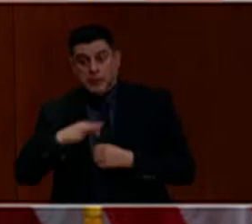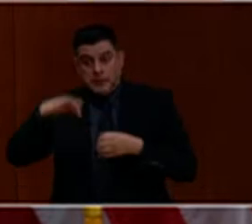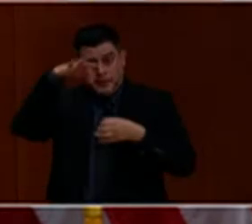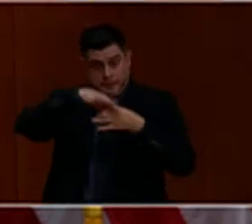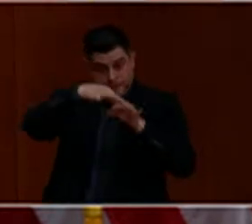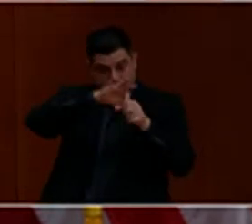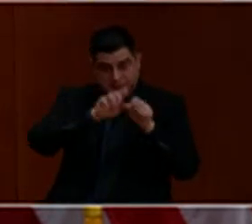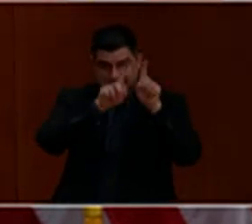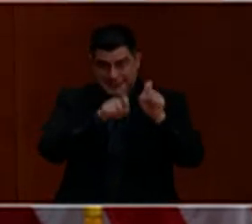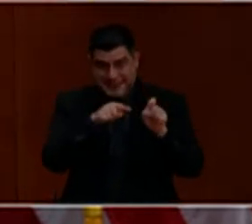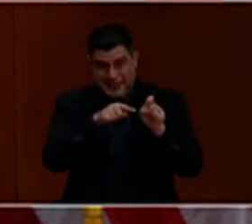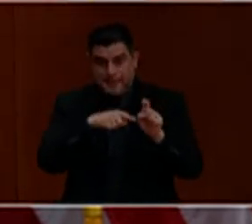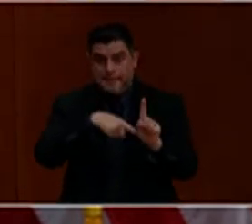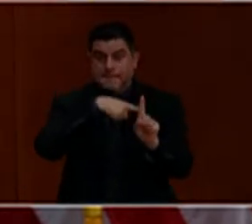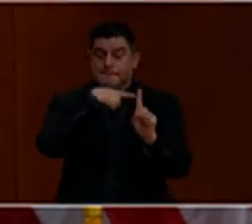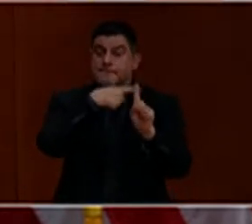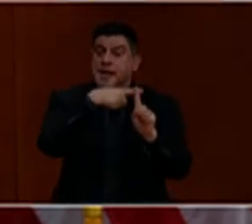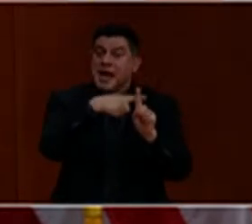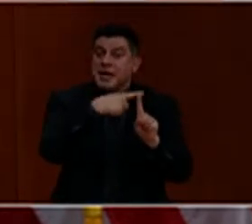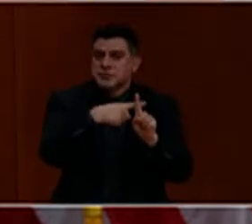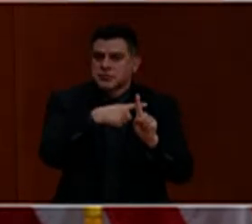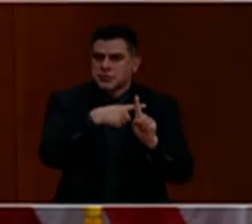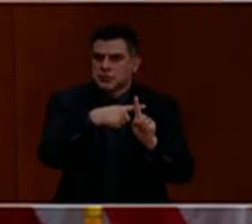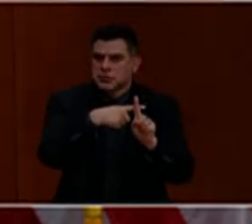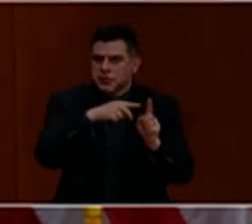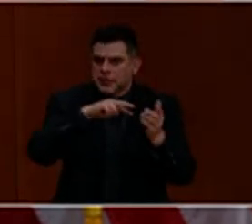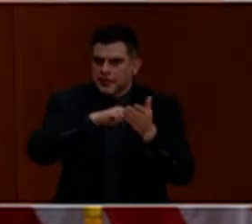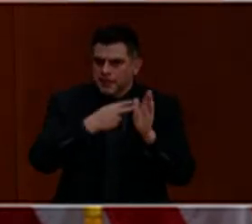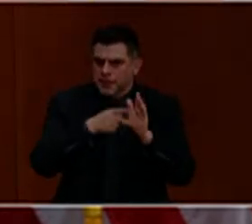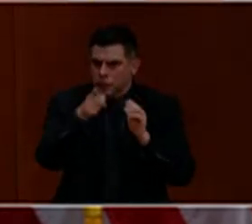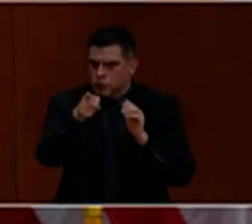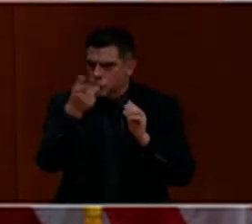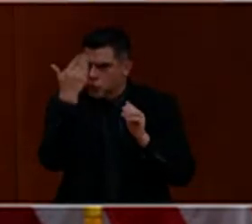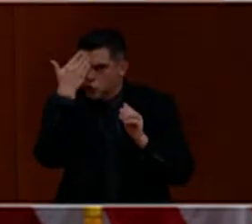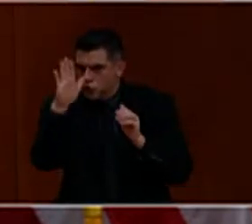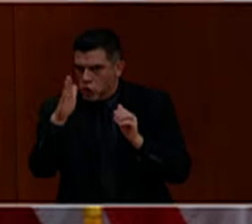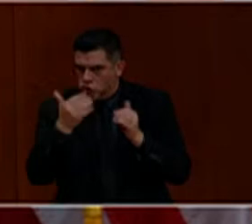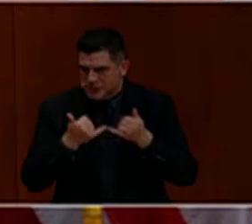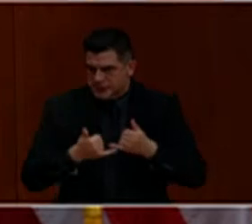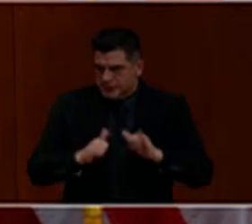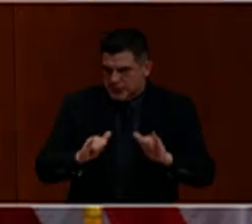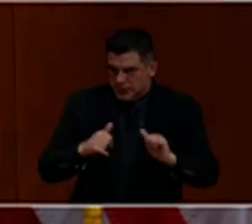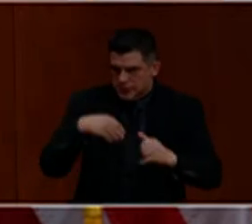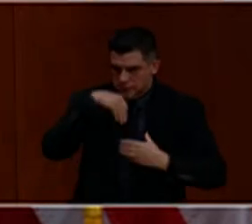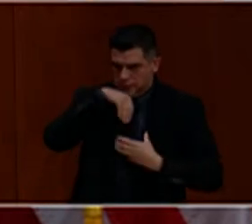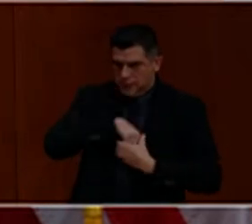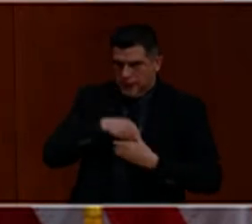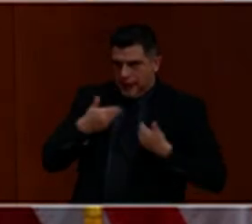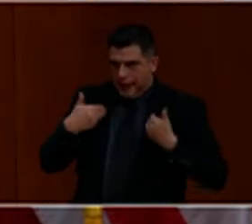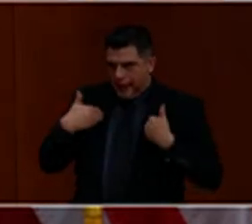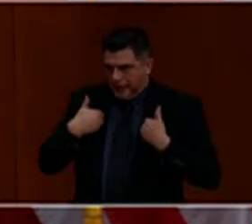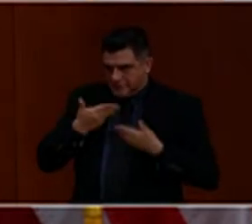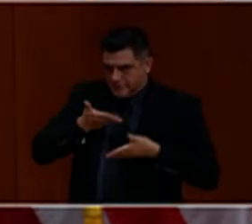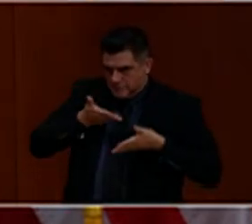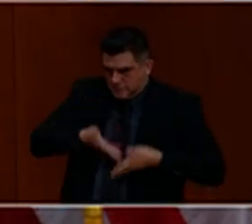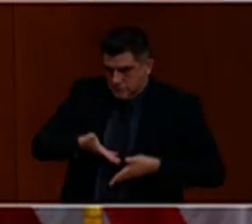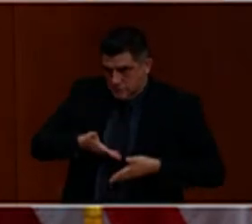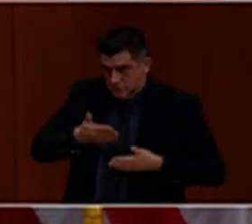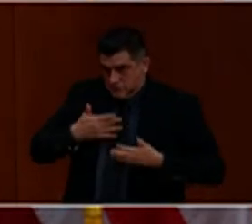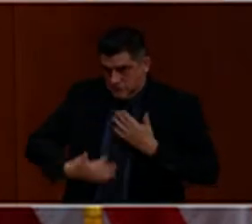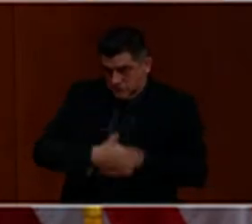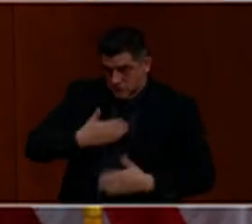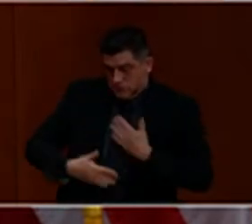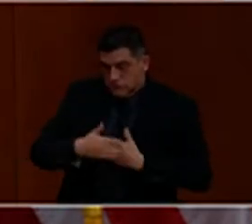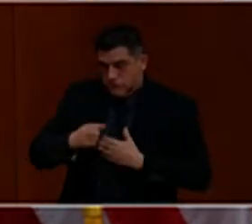not, because you can test positive for weeks and weeks. CDC says up to 12 weeks, but we know people, it happens all the time